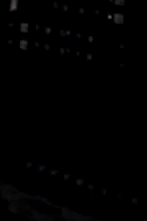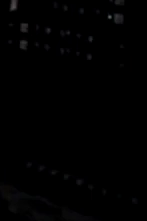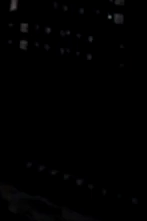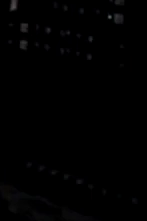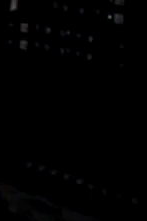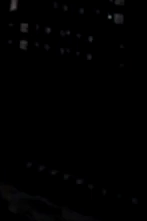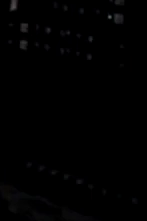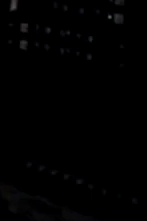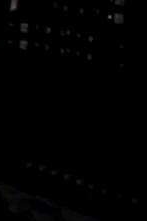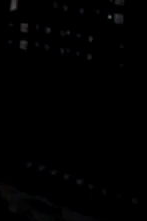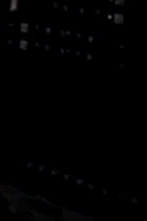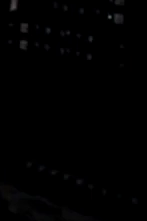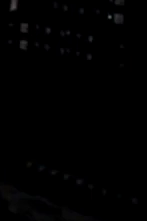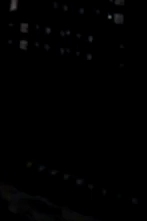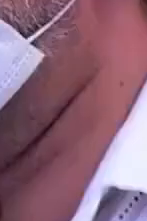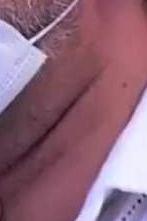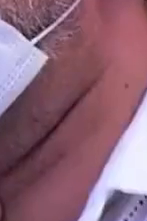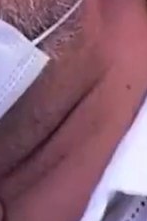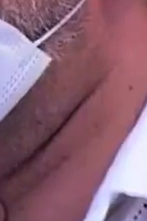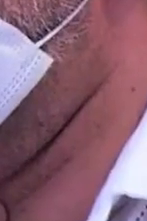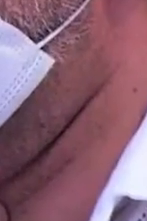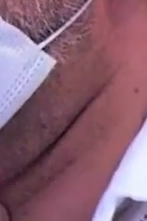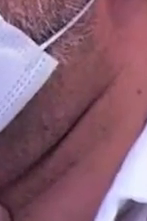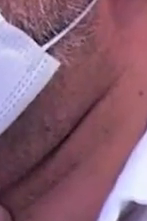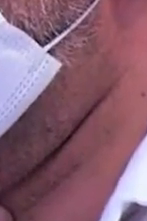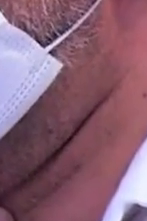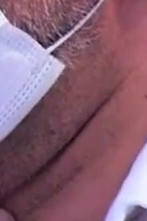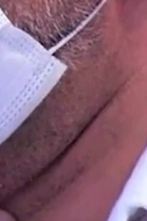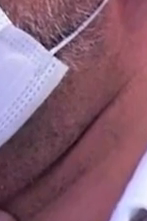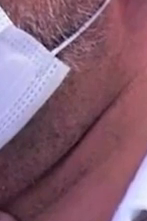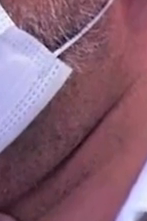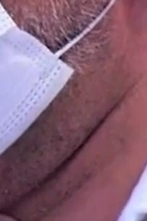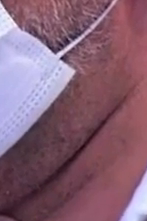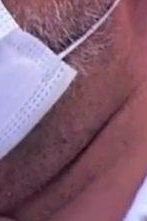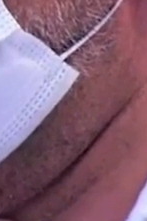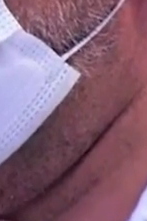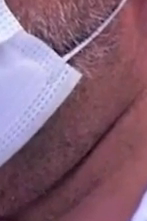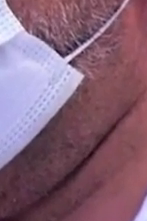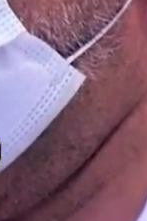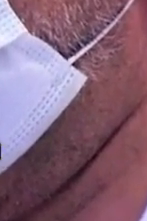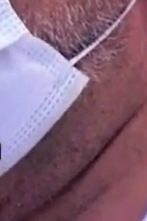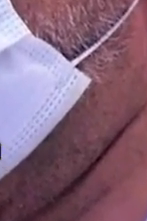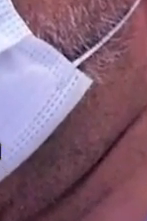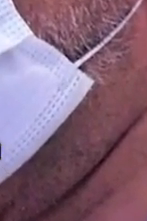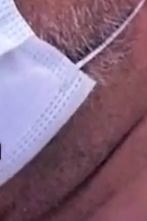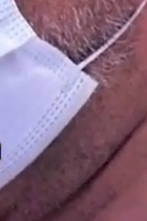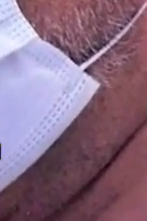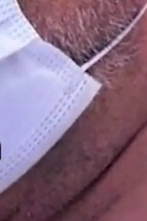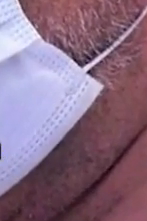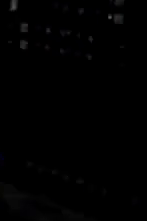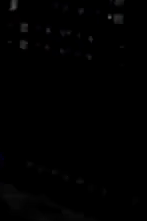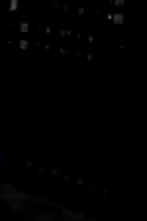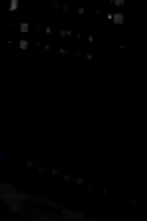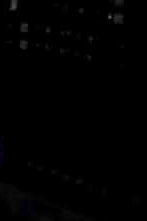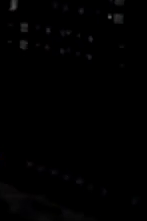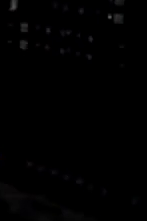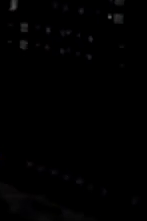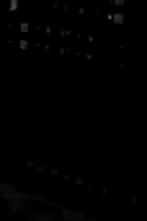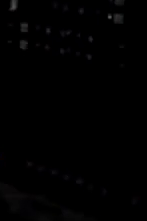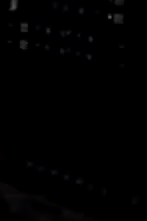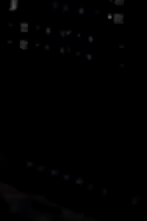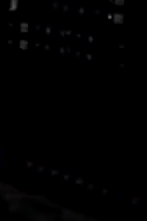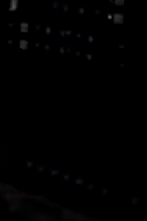failed to overthrow the will of the people. Hopefully they will fail in Chile as well in the upcoming presidential elections